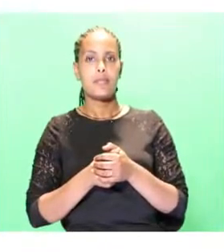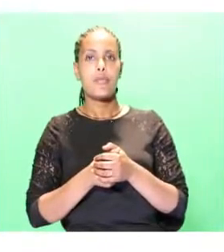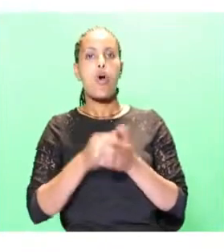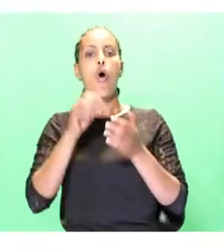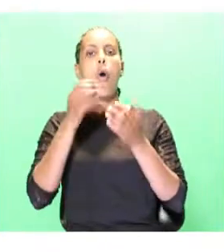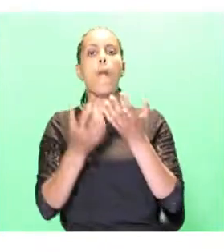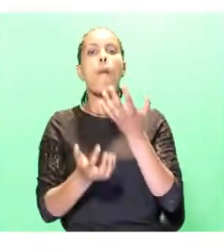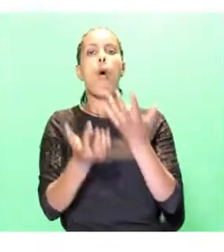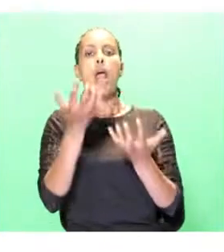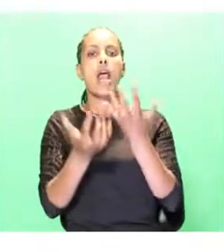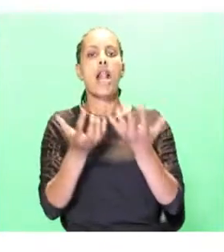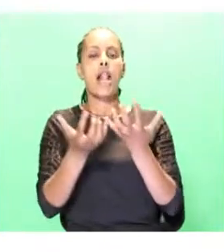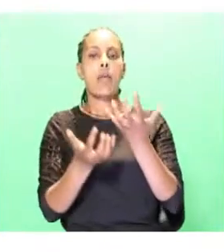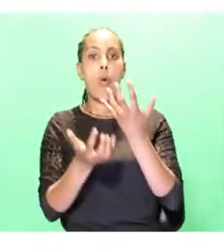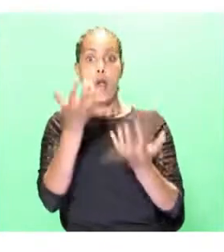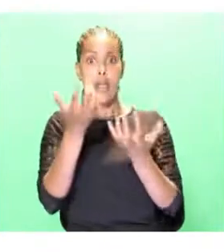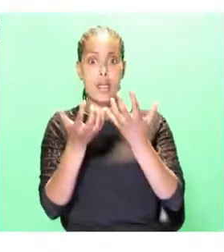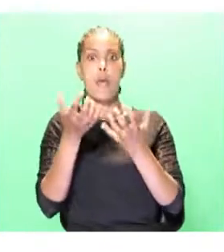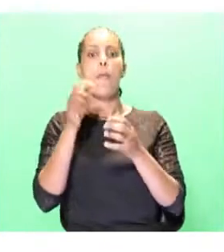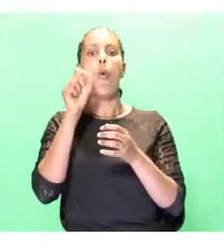Boiling point elevation.